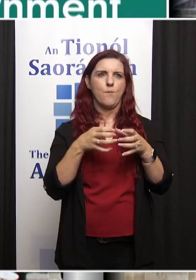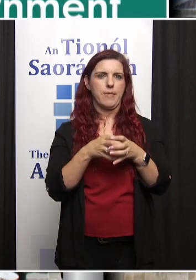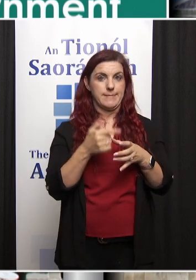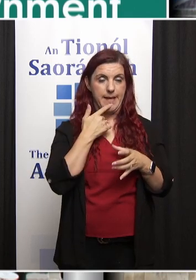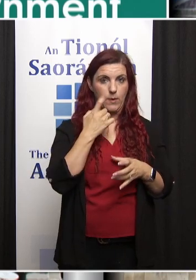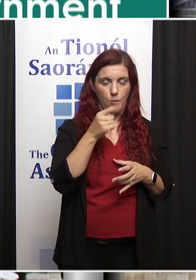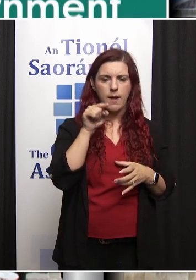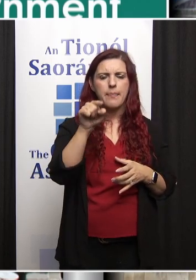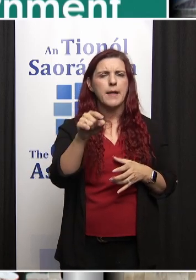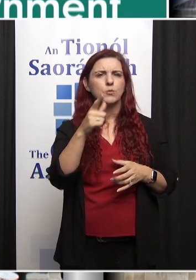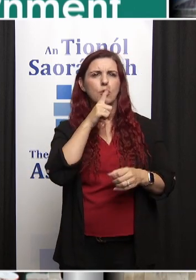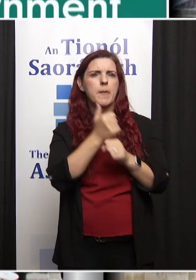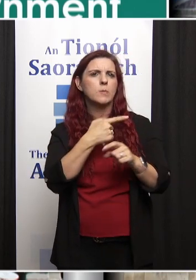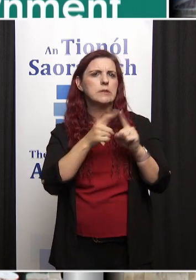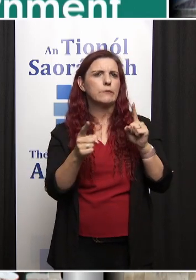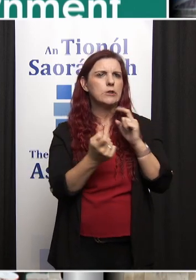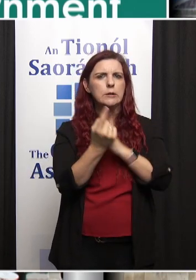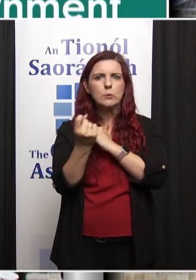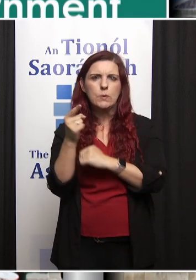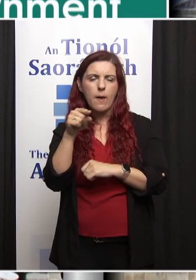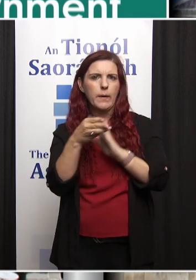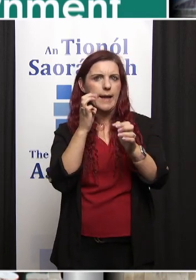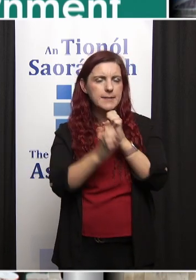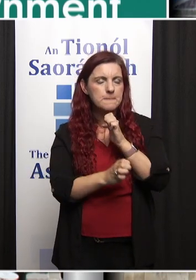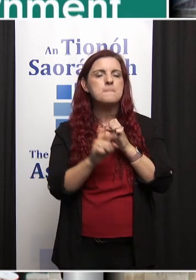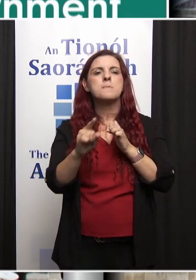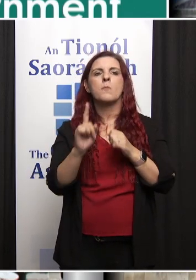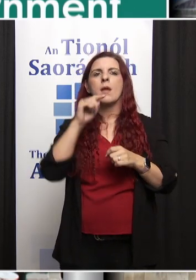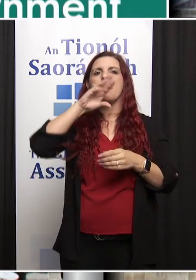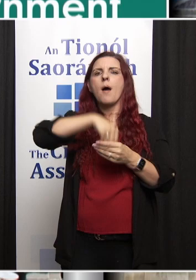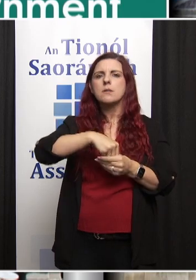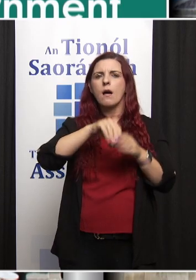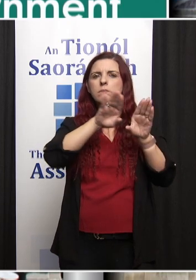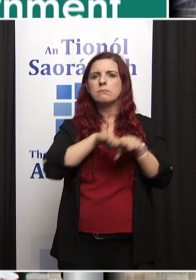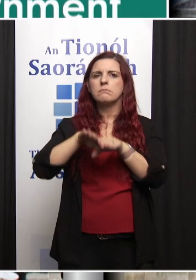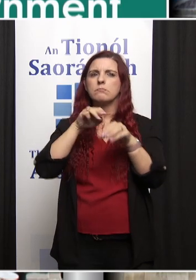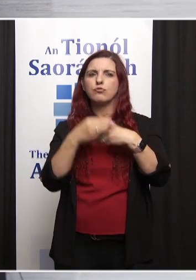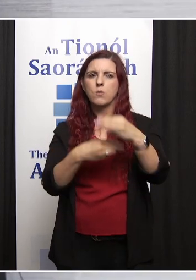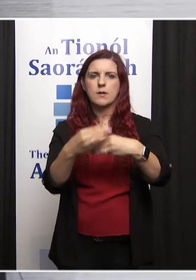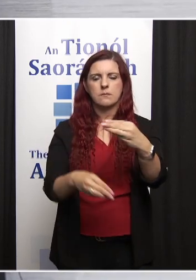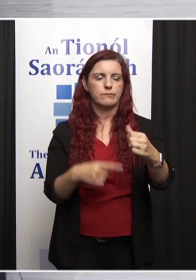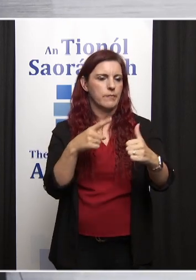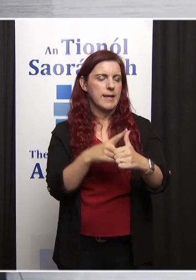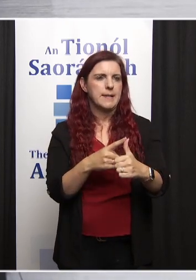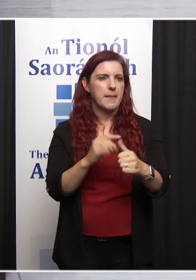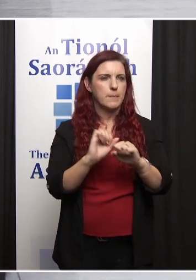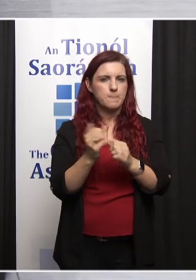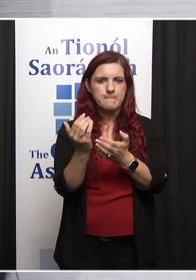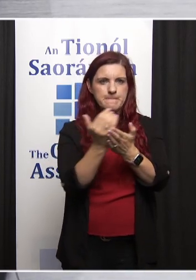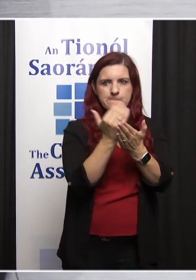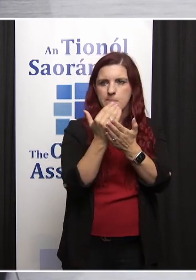number of issues. And part of the deliberative democracy process is information gathering and getting